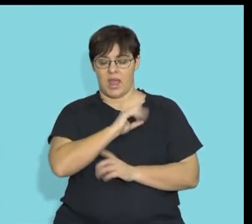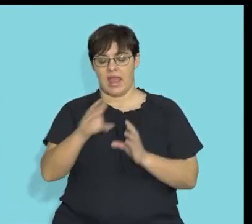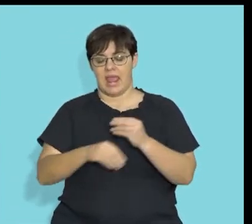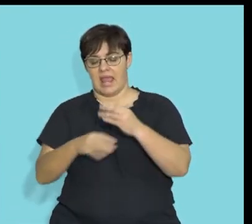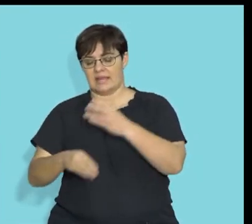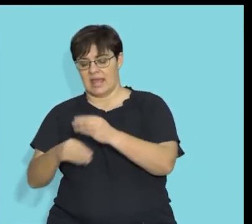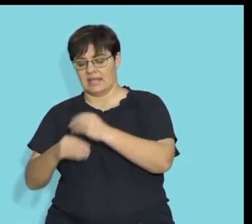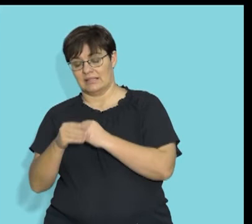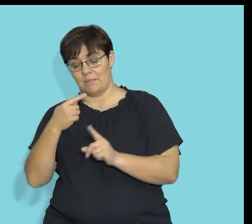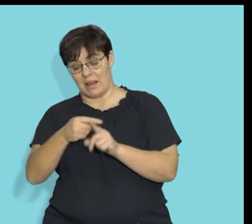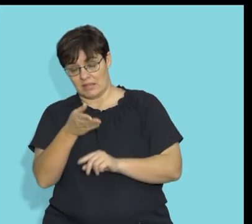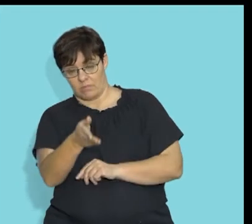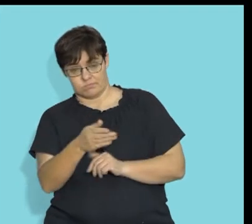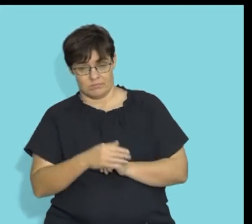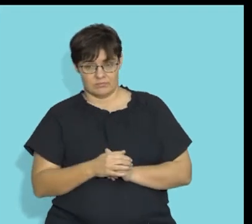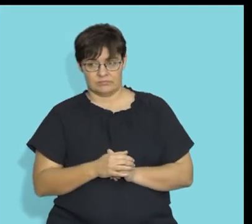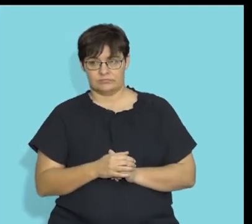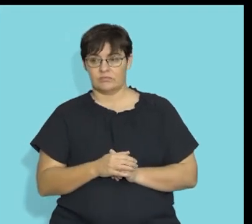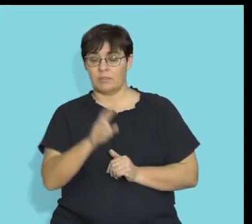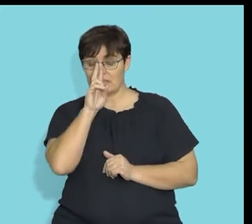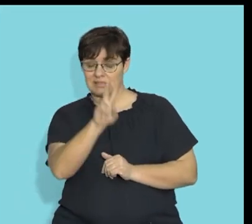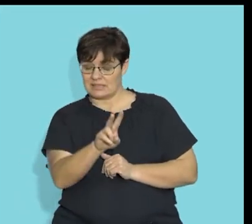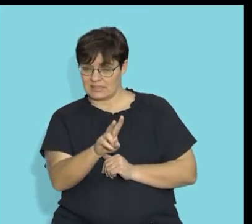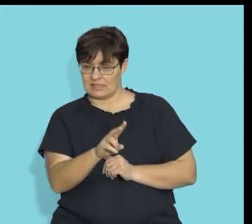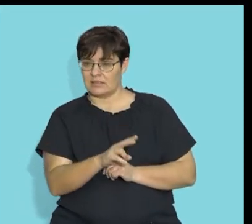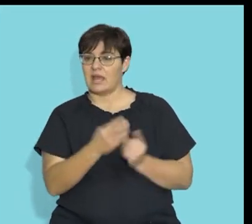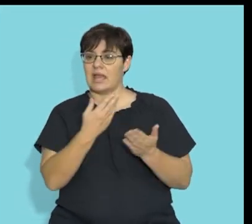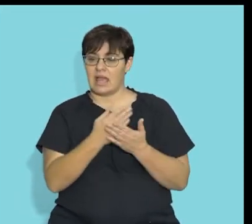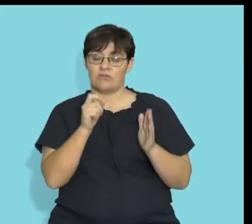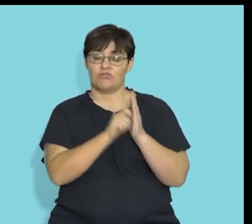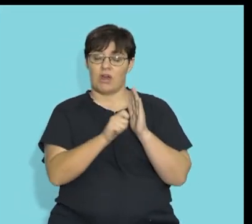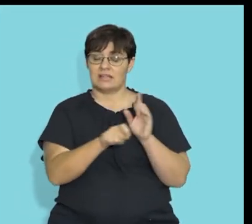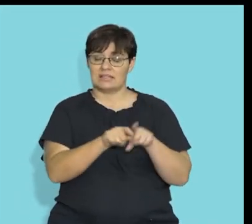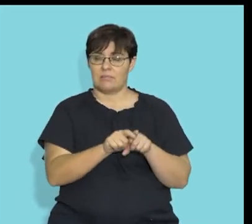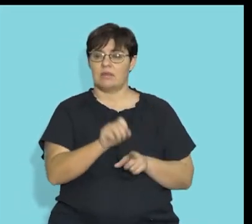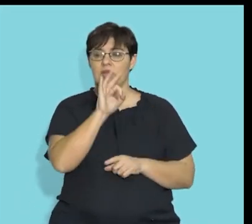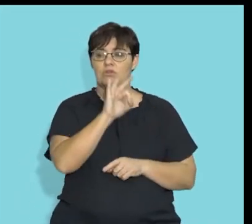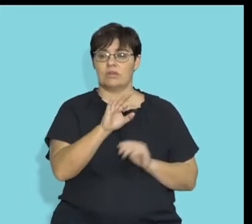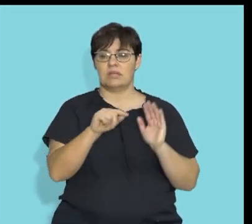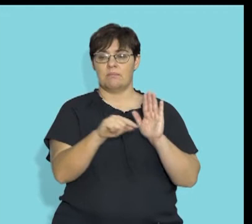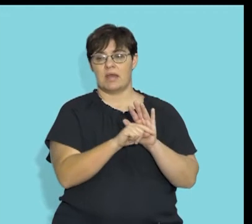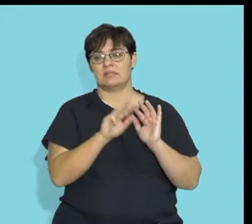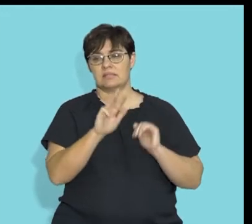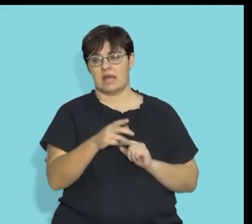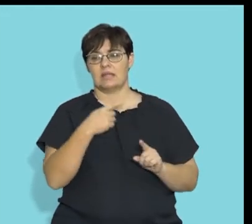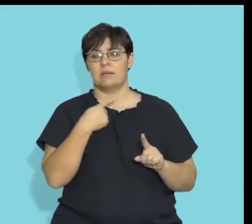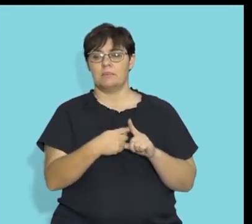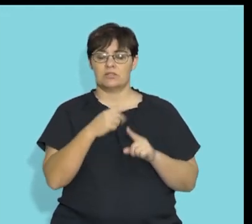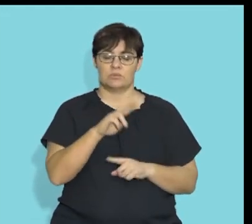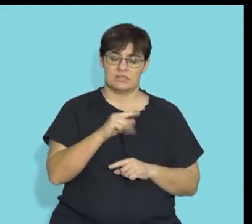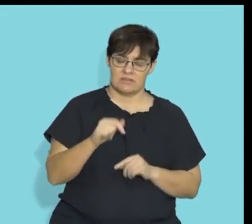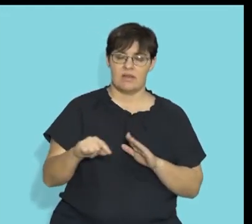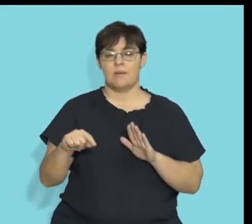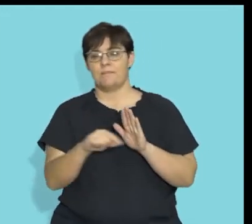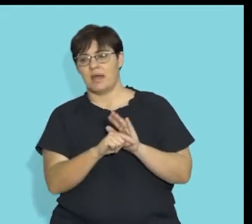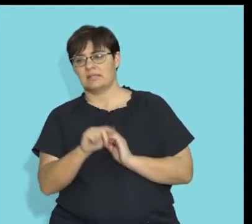there's actually addition involved. But please note it could actually be written as 3 minus 9 plus